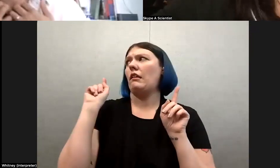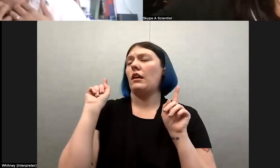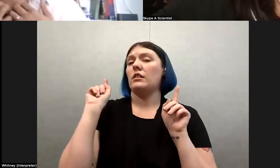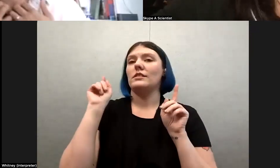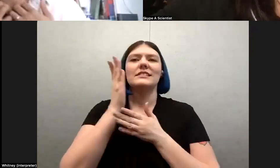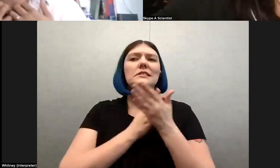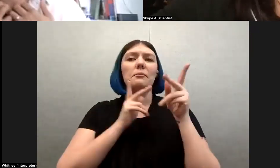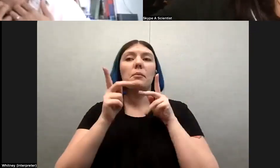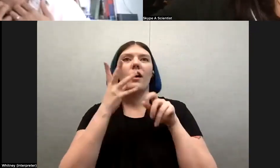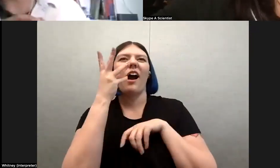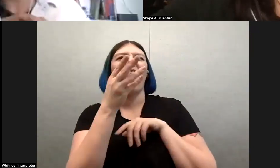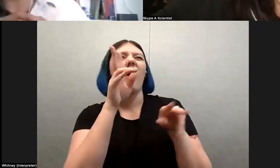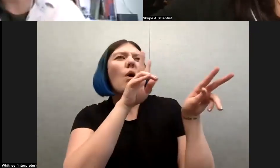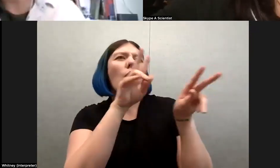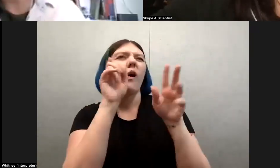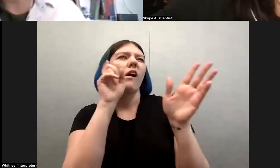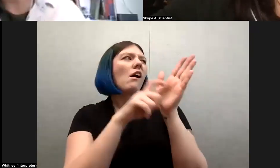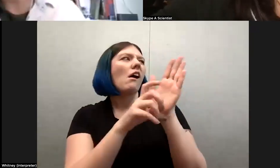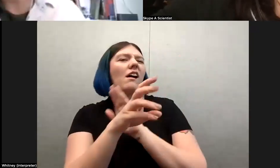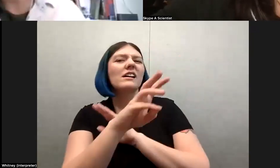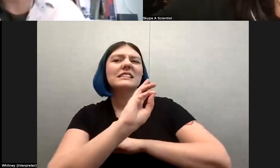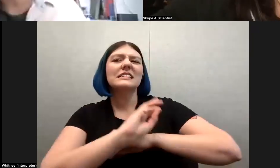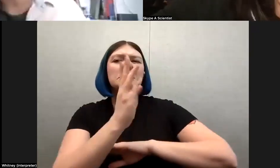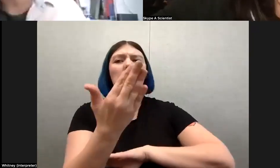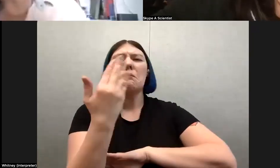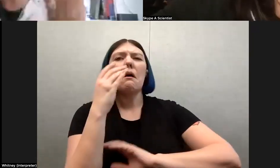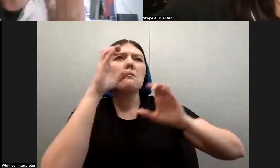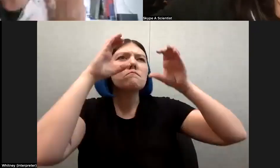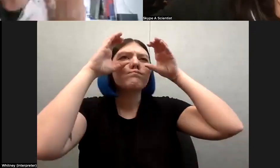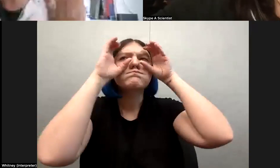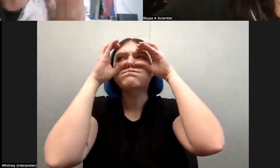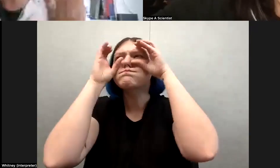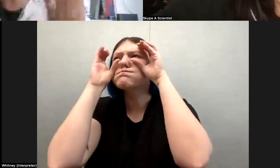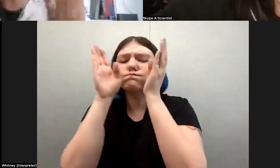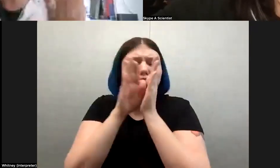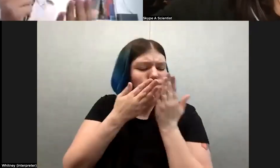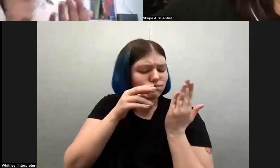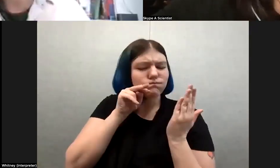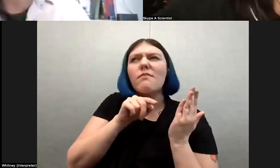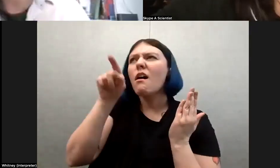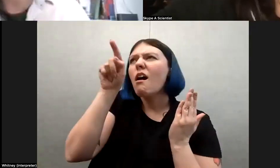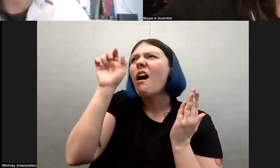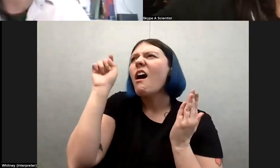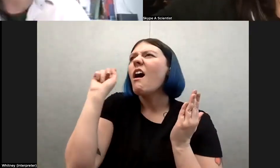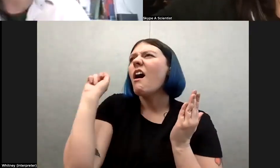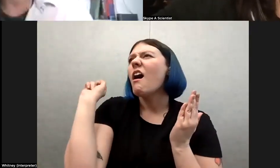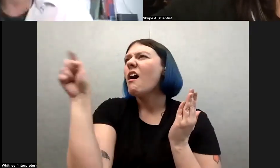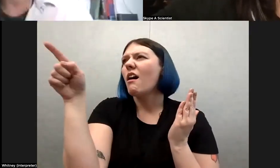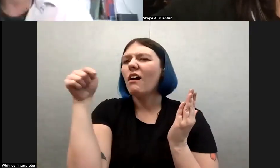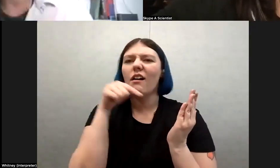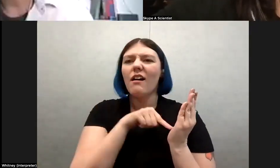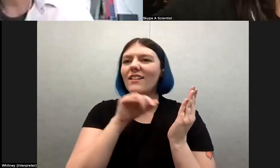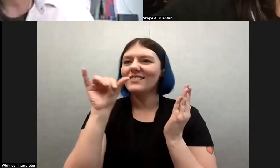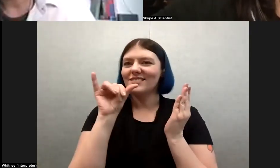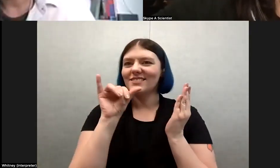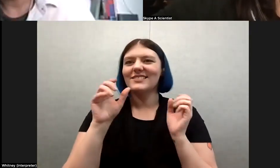out there and they go out there at like 6 a.m. They've got their binoculars and they've got their book and they are able to do them. So we're able to identify all those.